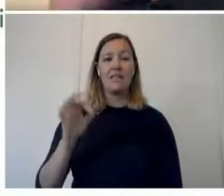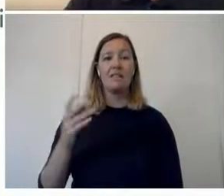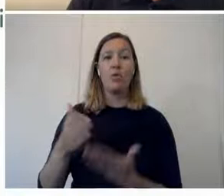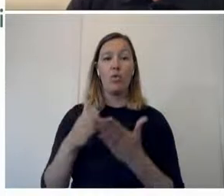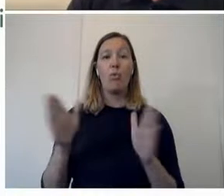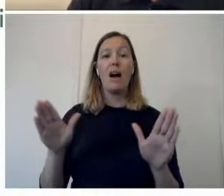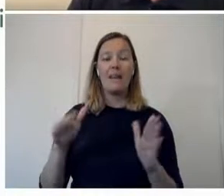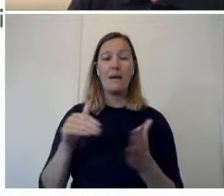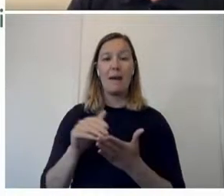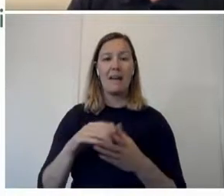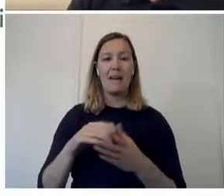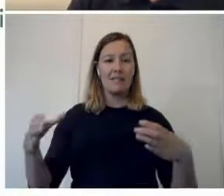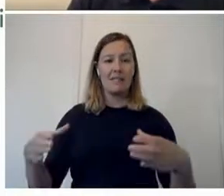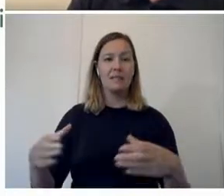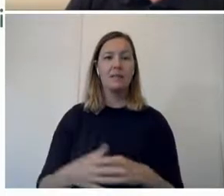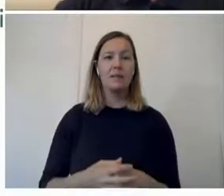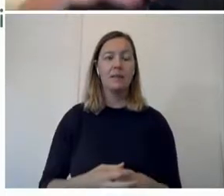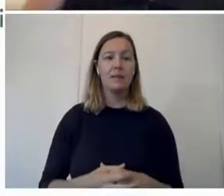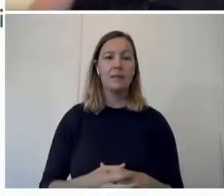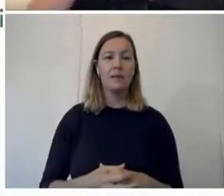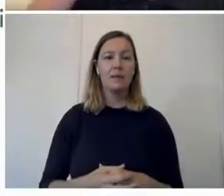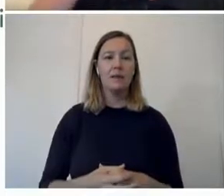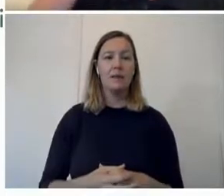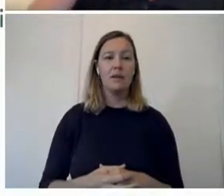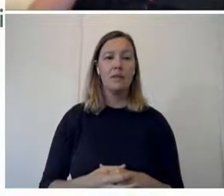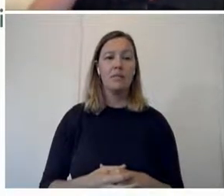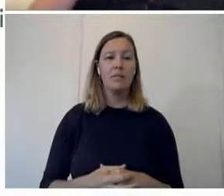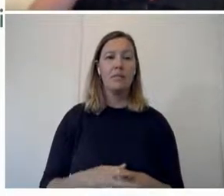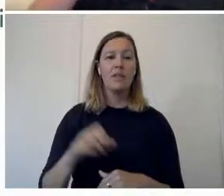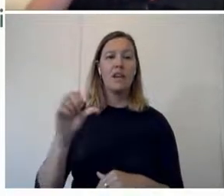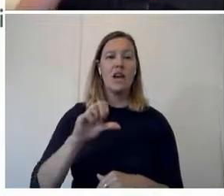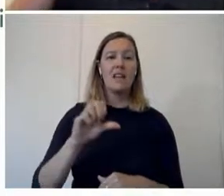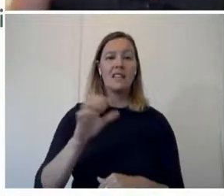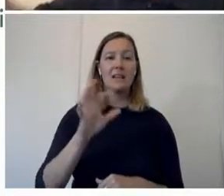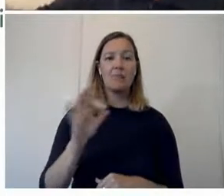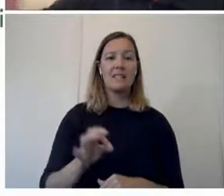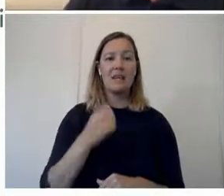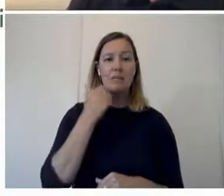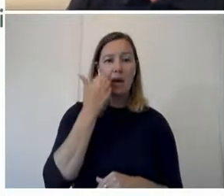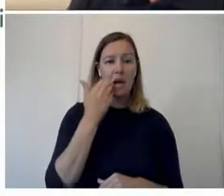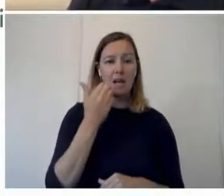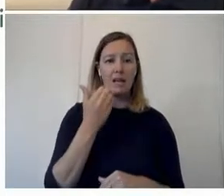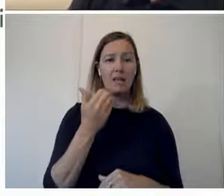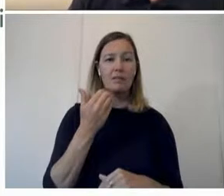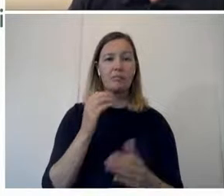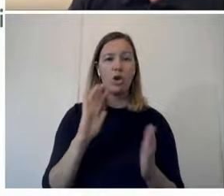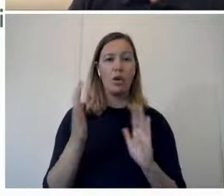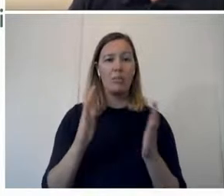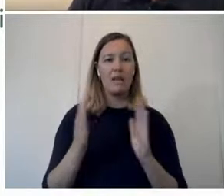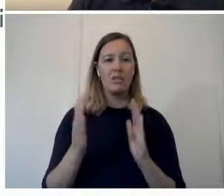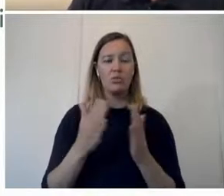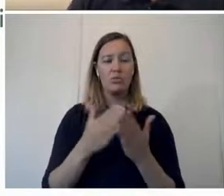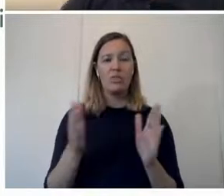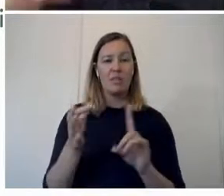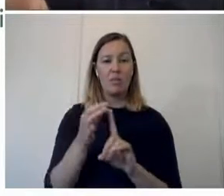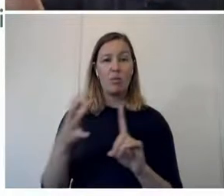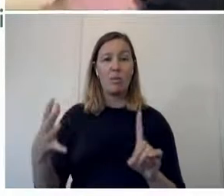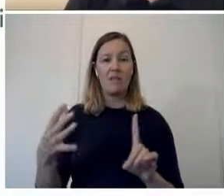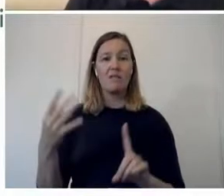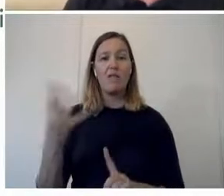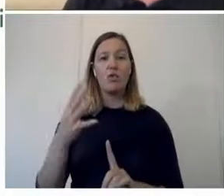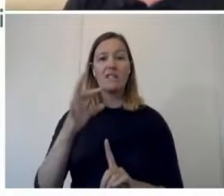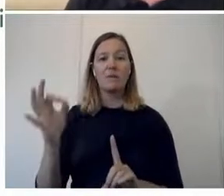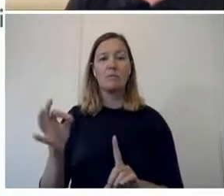is 19% Māori versus 15% of the population, 14% Pasifika